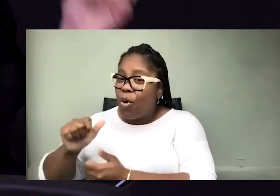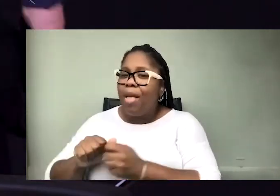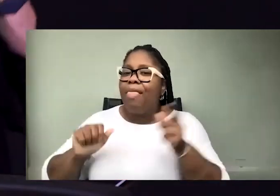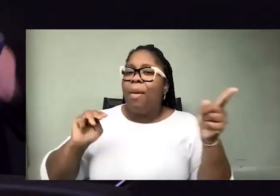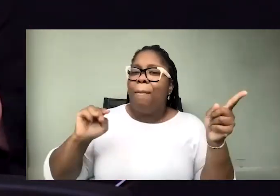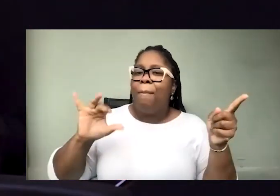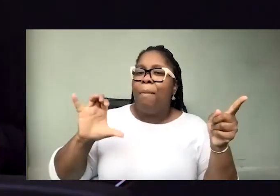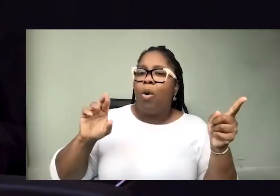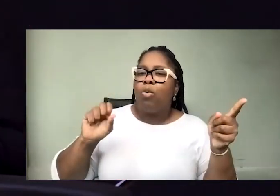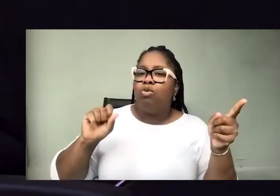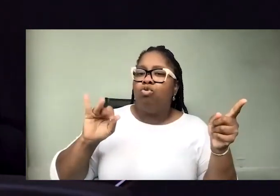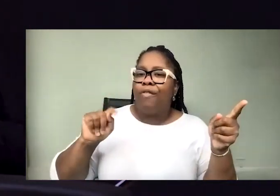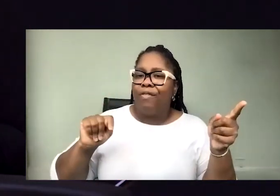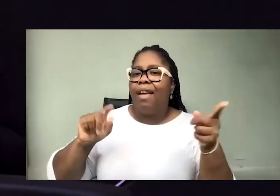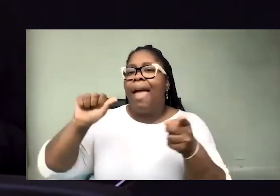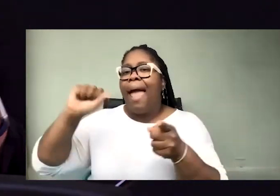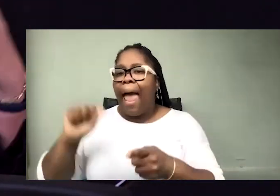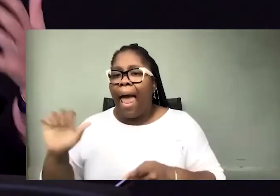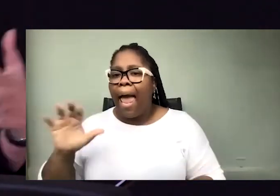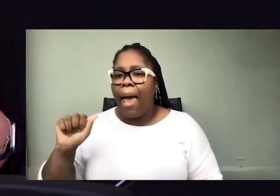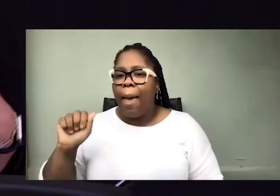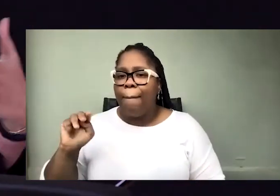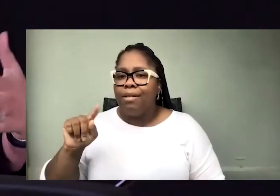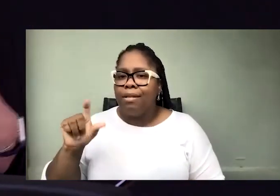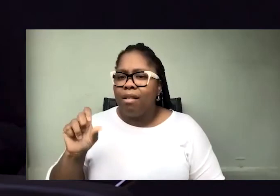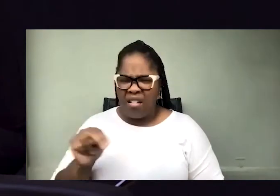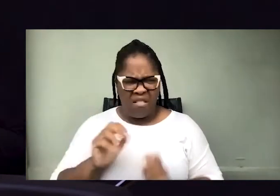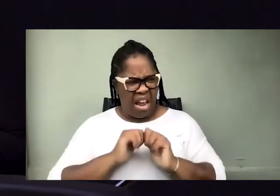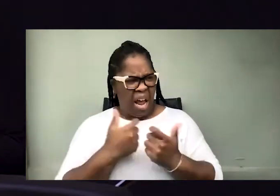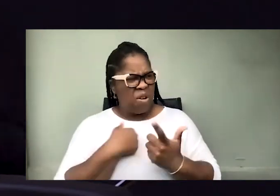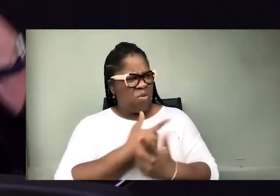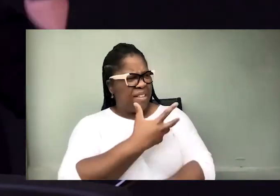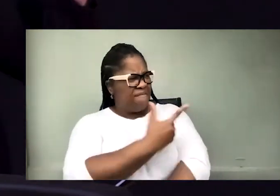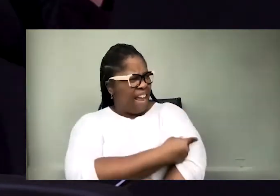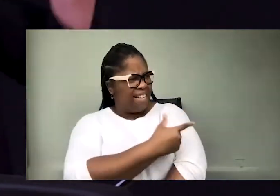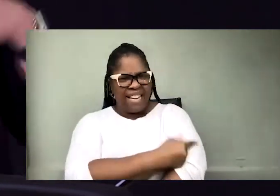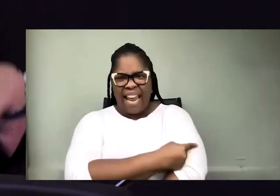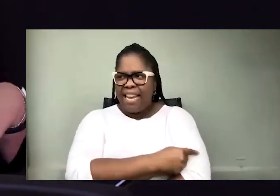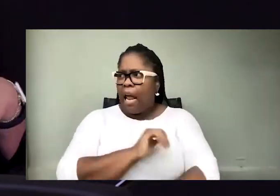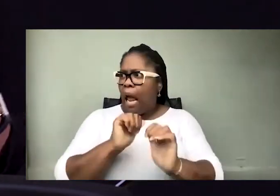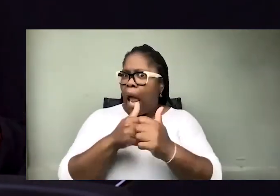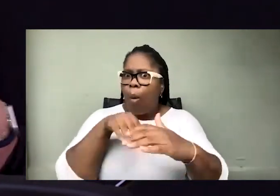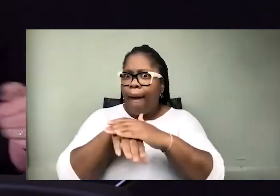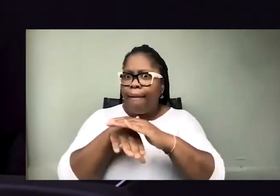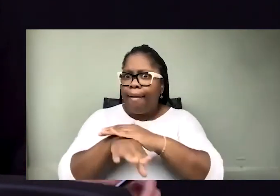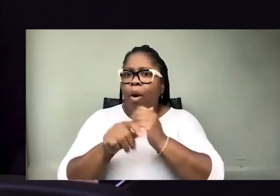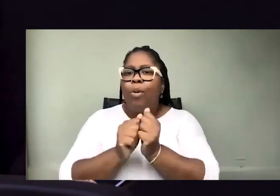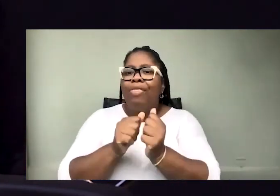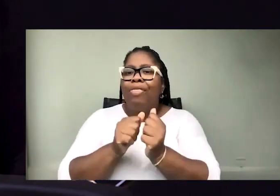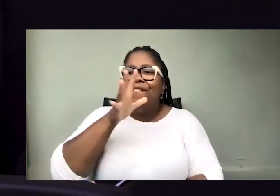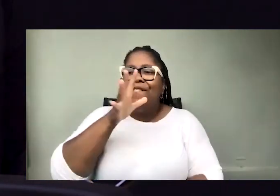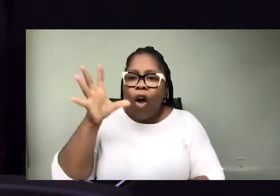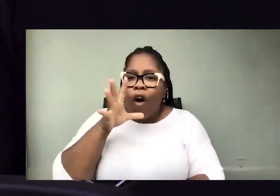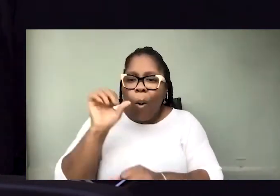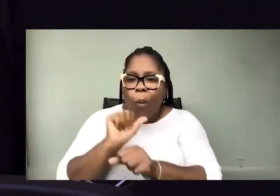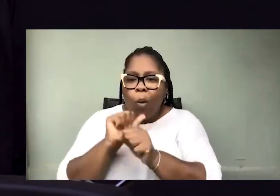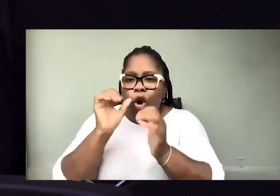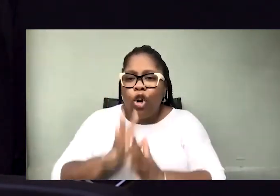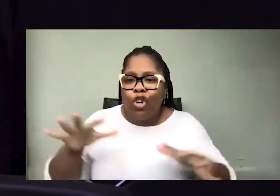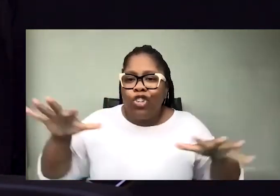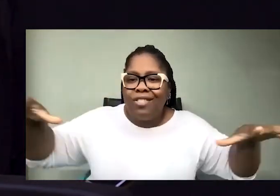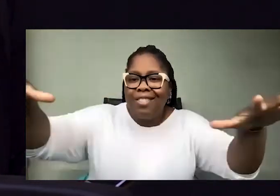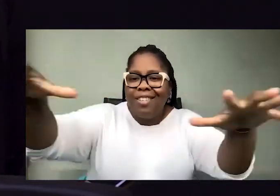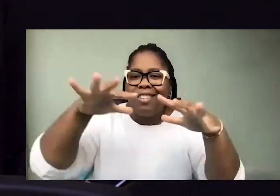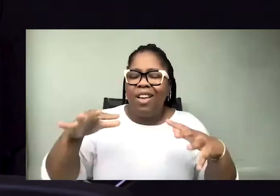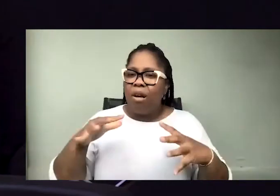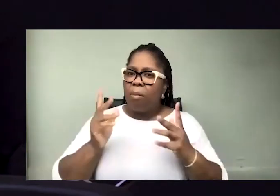to say, okay, how do we get vaccinations and how do we get access to those vaccinations out with the farm workers? Or, you know, in places